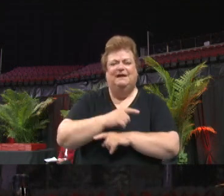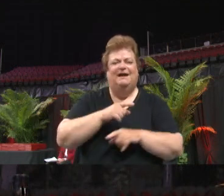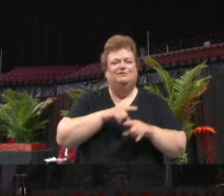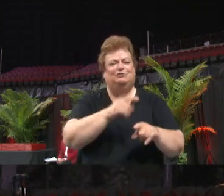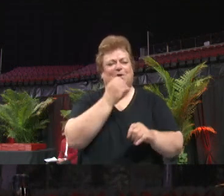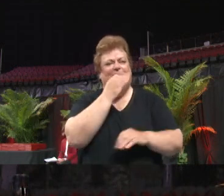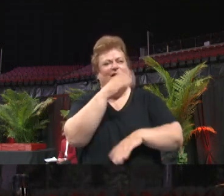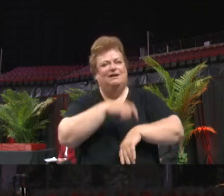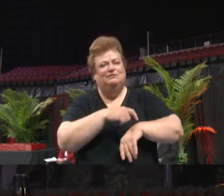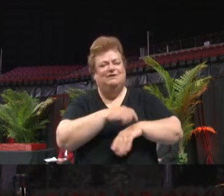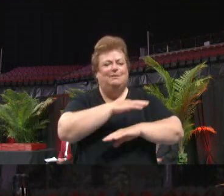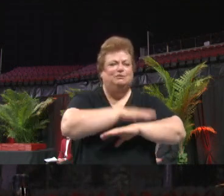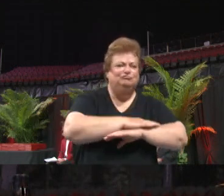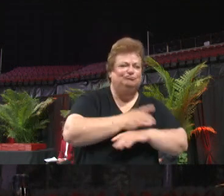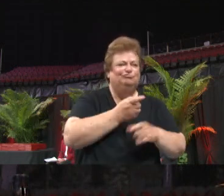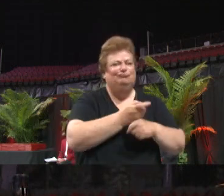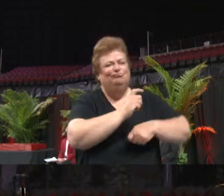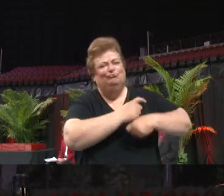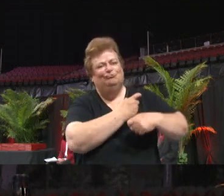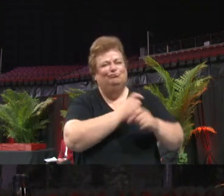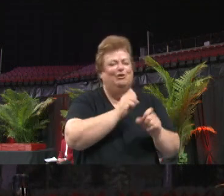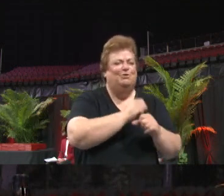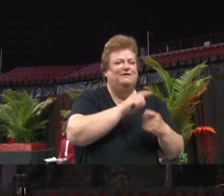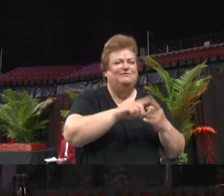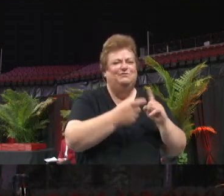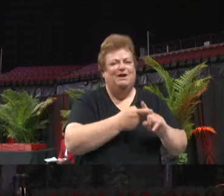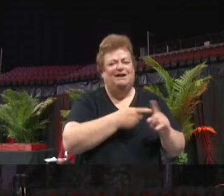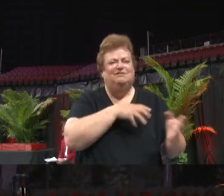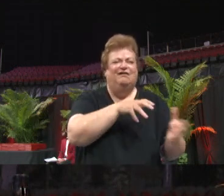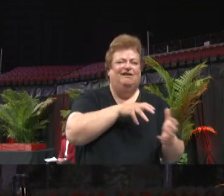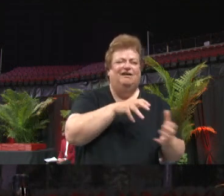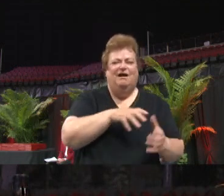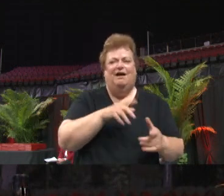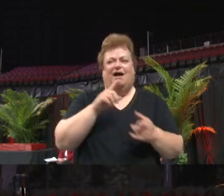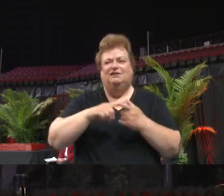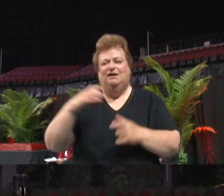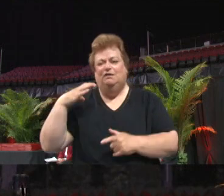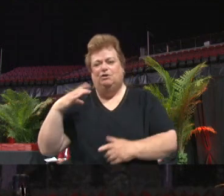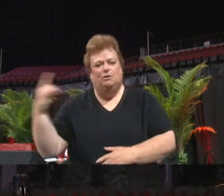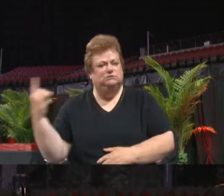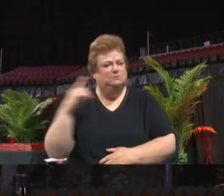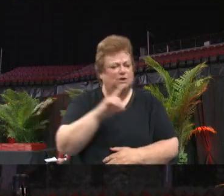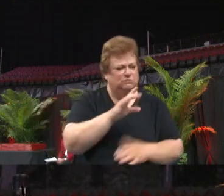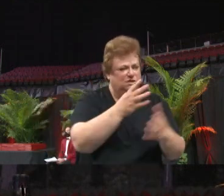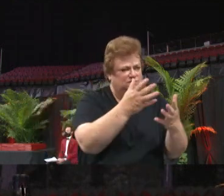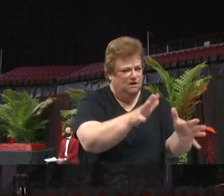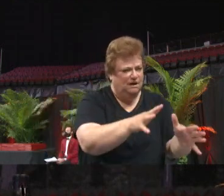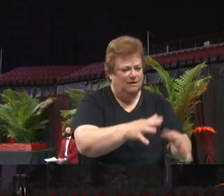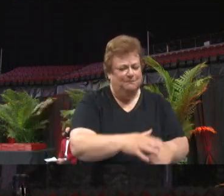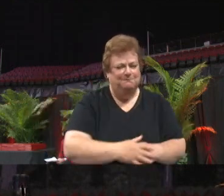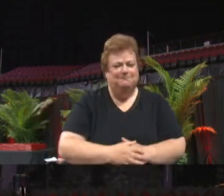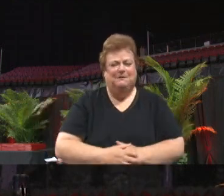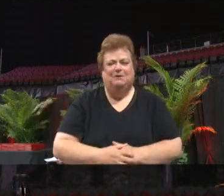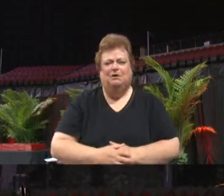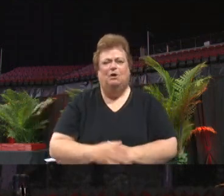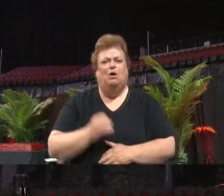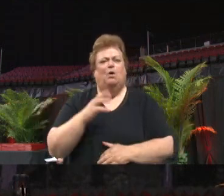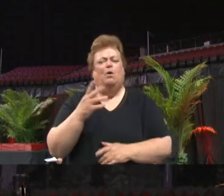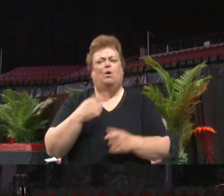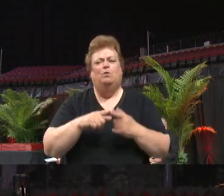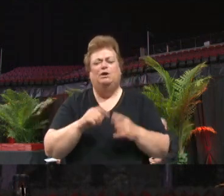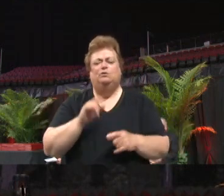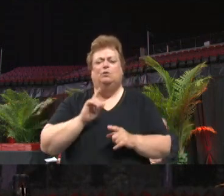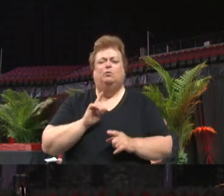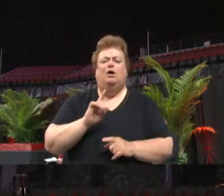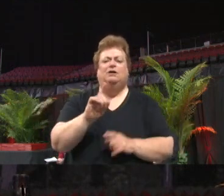messing around with your friends, cracking jokes and being loud, until Coach Bo comes over and says, hey, knock that off. Or when you're walking down the